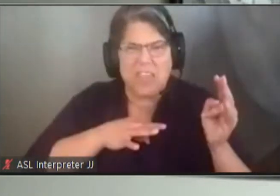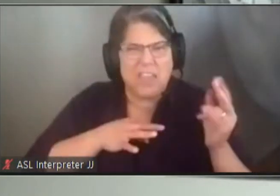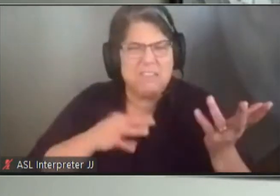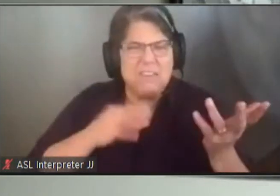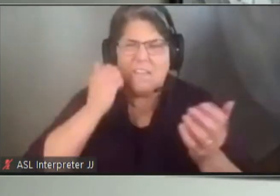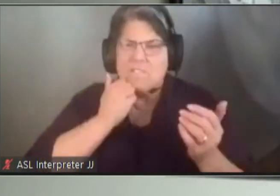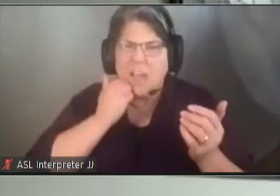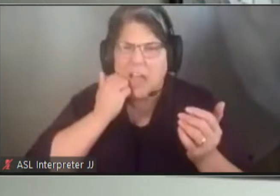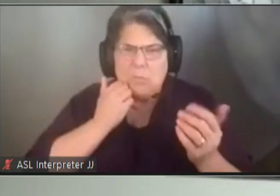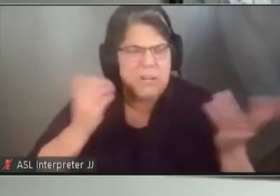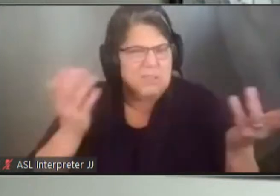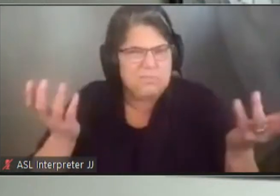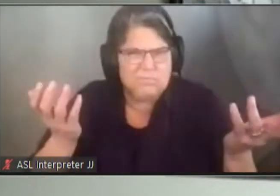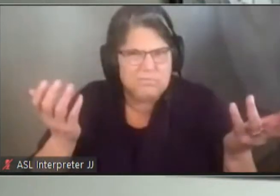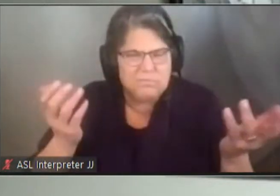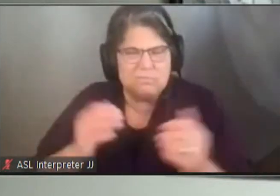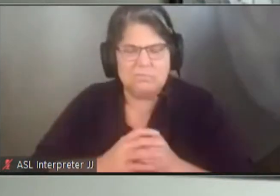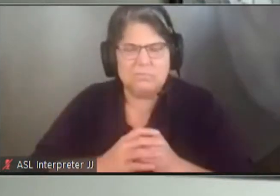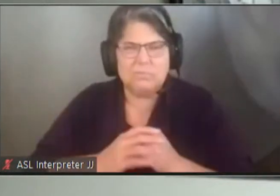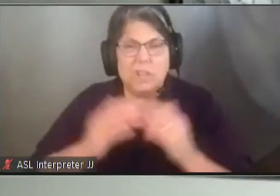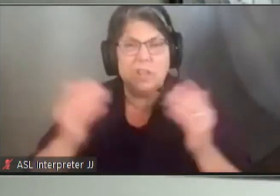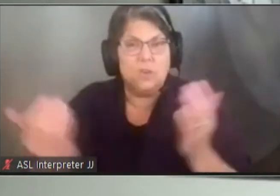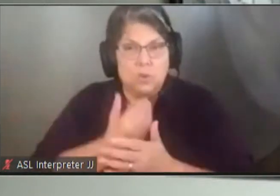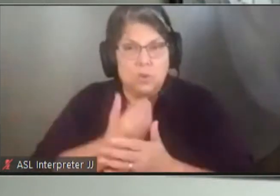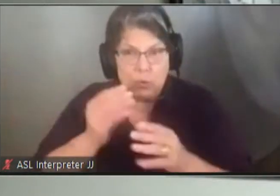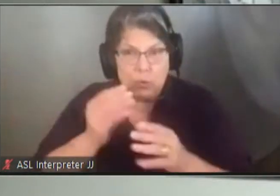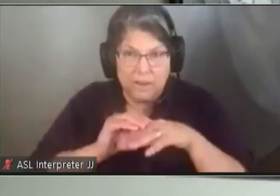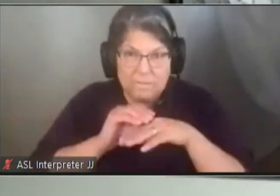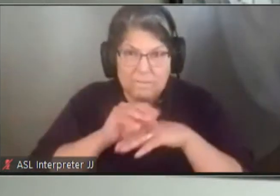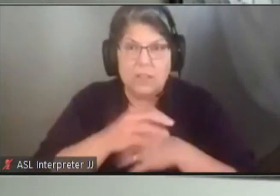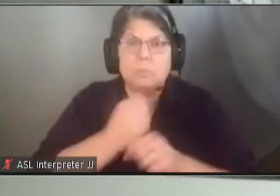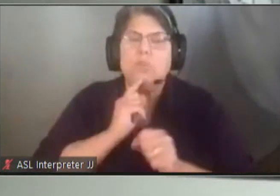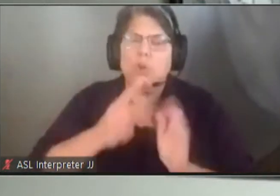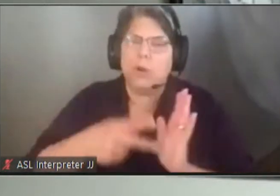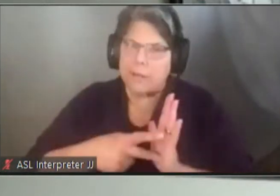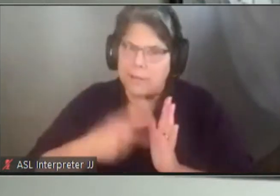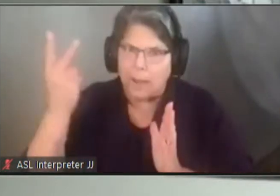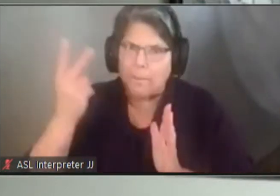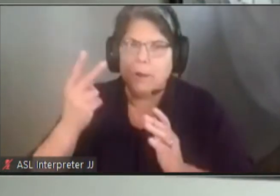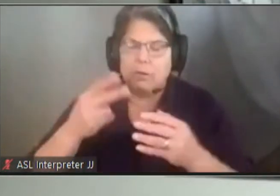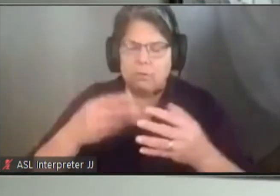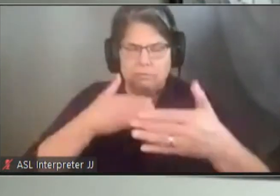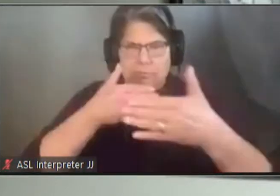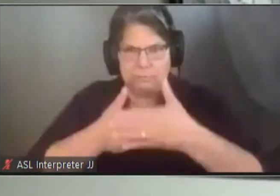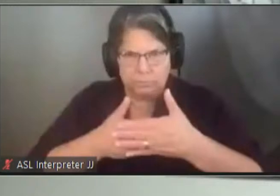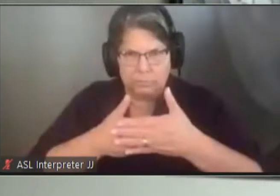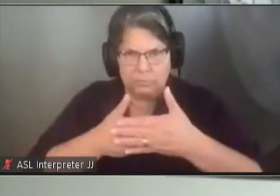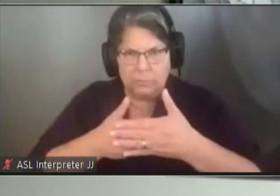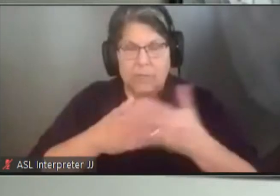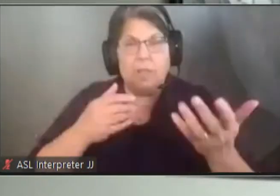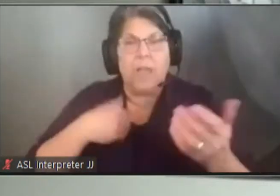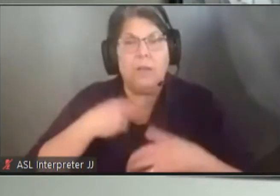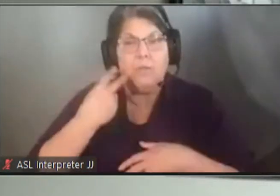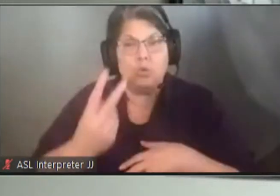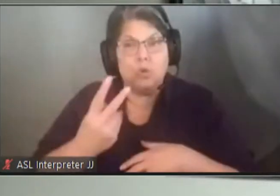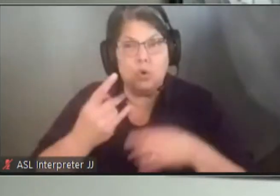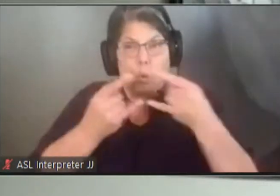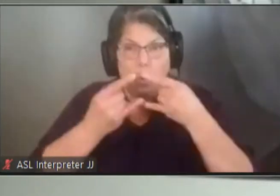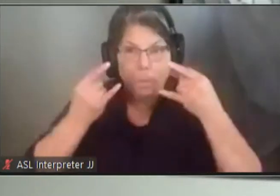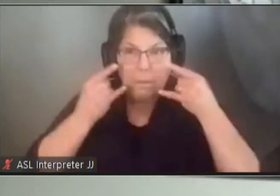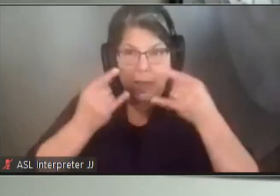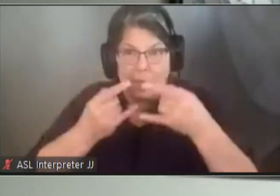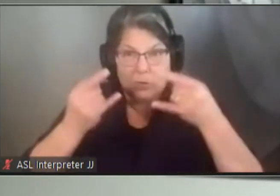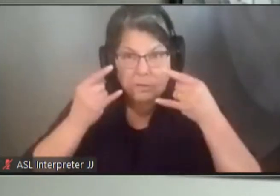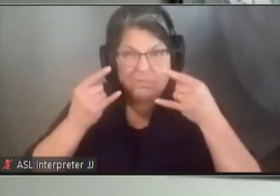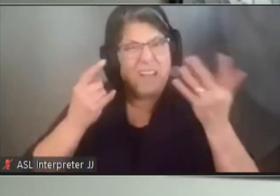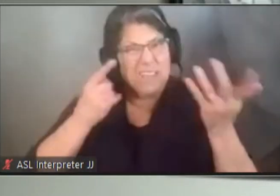single layers. And the new advice is to be sure that they're double layers. And in that case, wearing 2 masks is probably a little